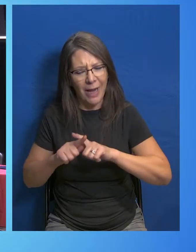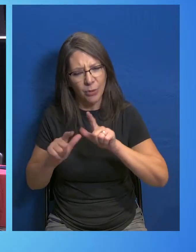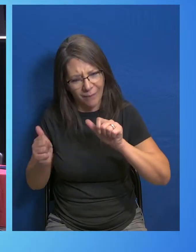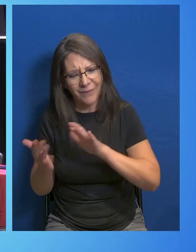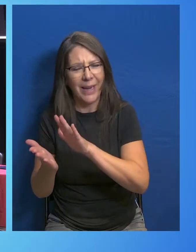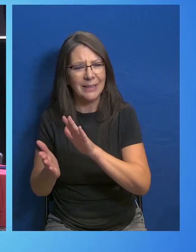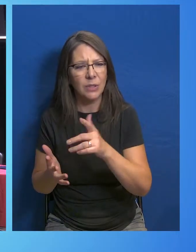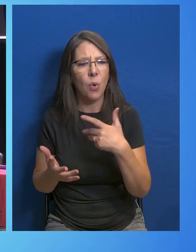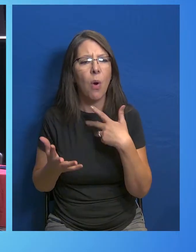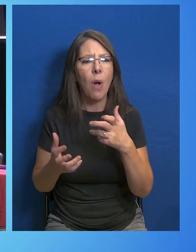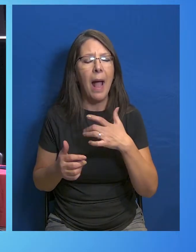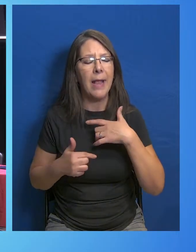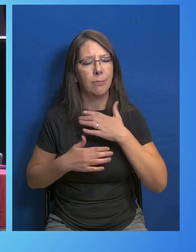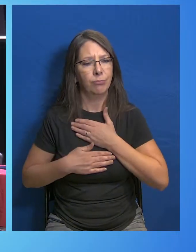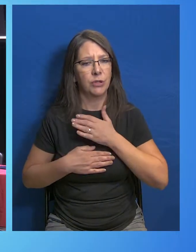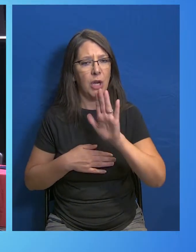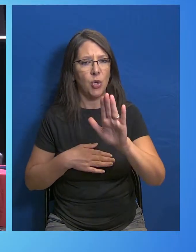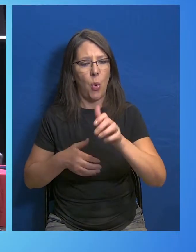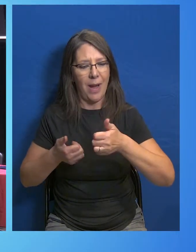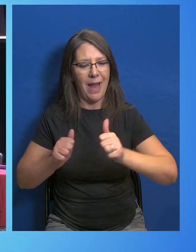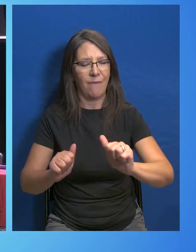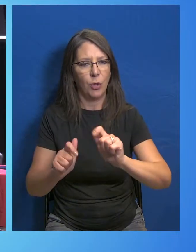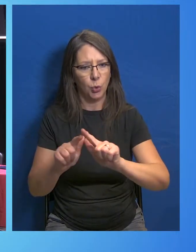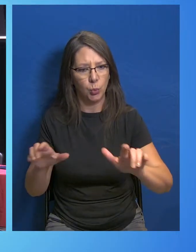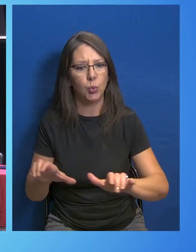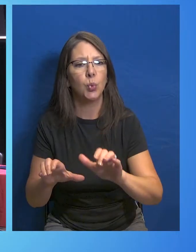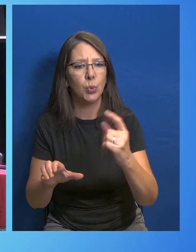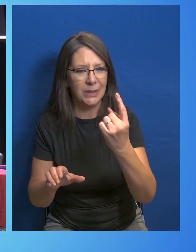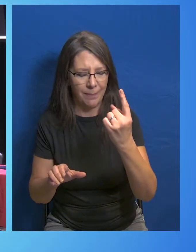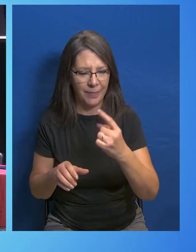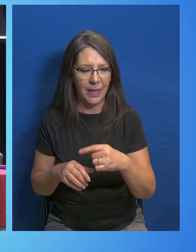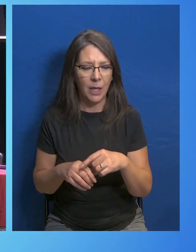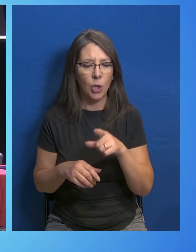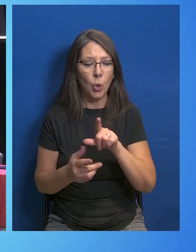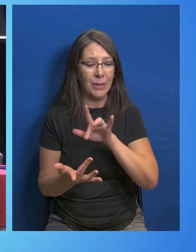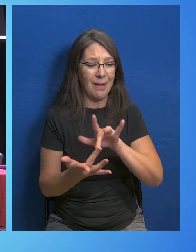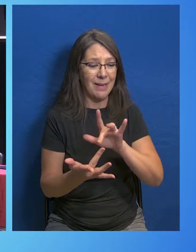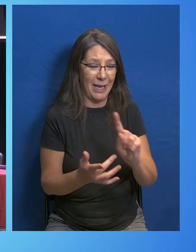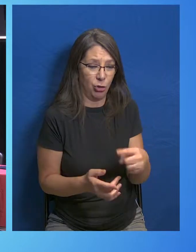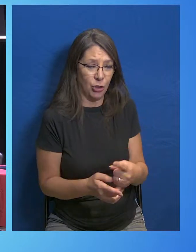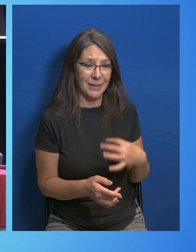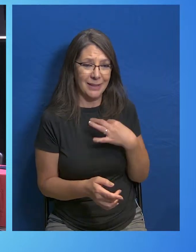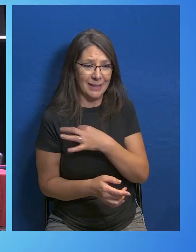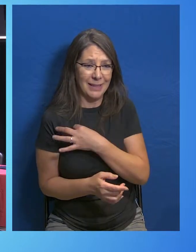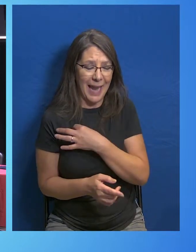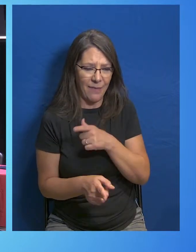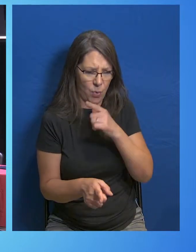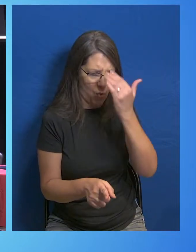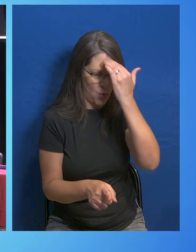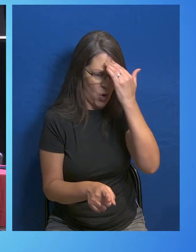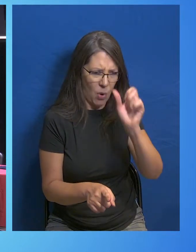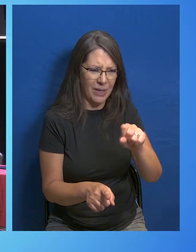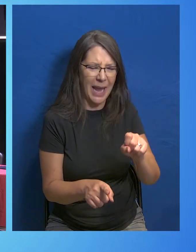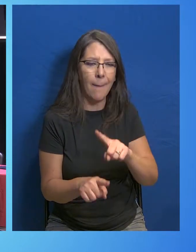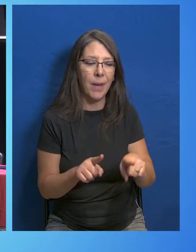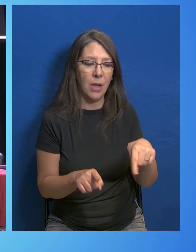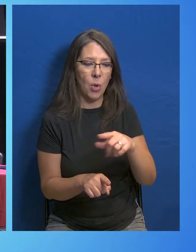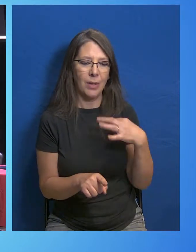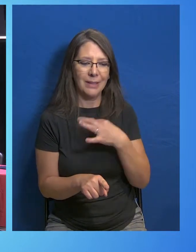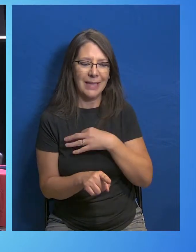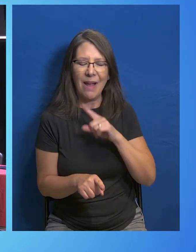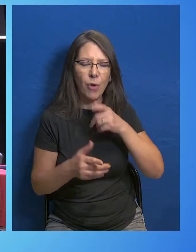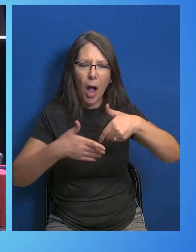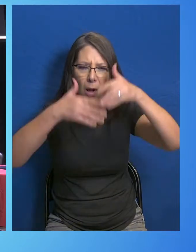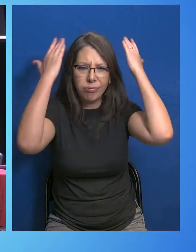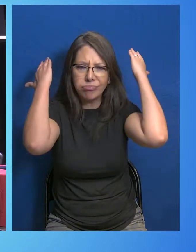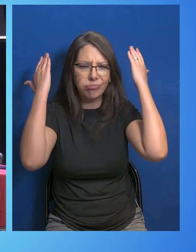dig in and get to it, but I think reaching out to more than just our own staff who are knowledgeable, I get the knowledge, but they're just as overworked as anybody else. We know what